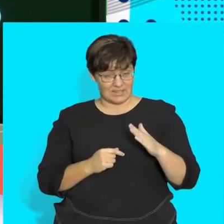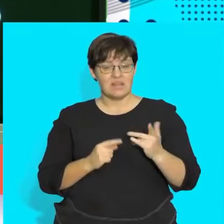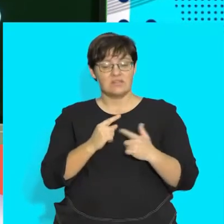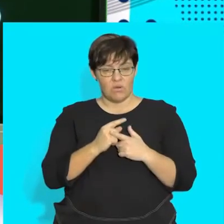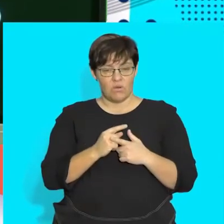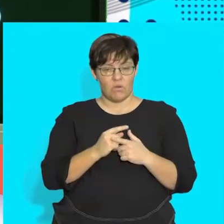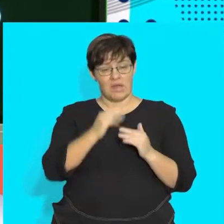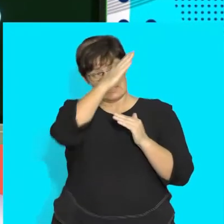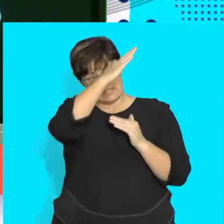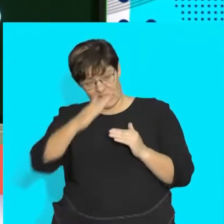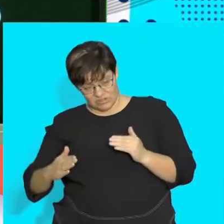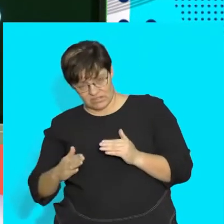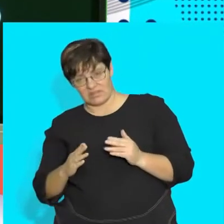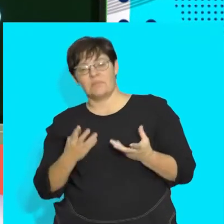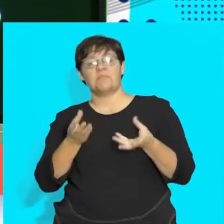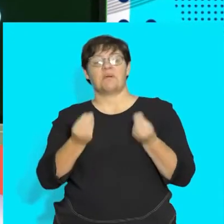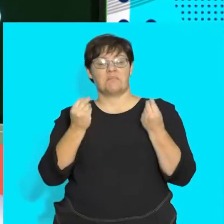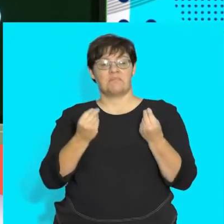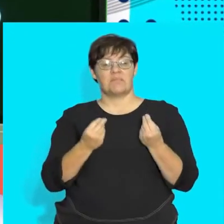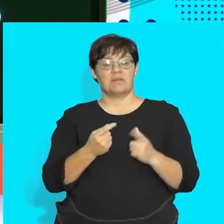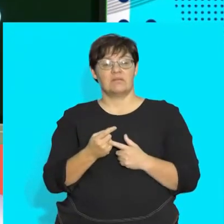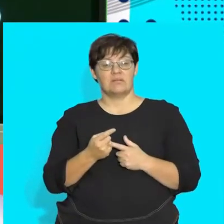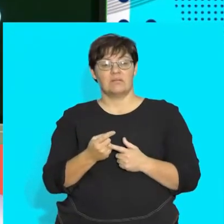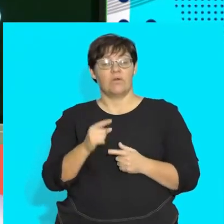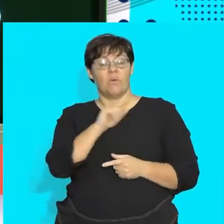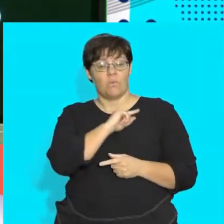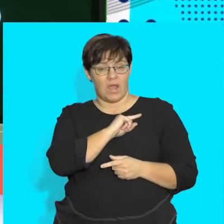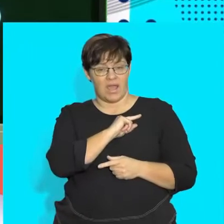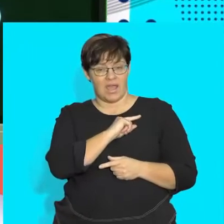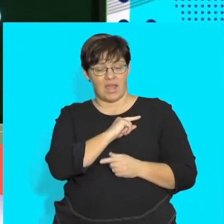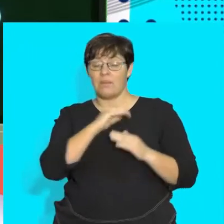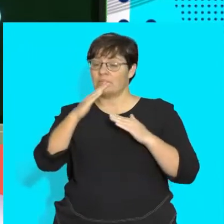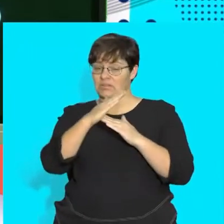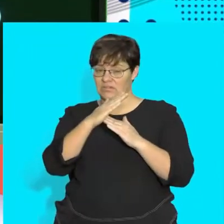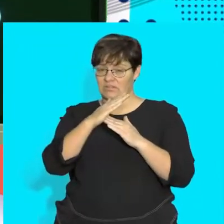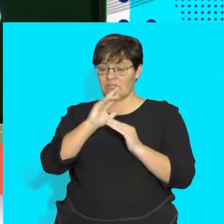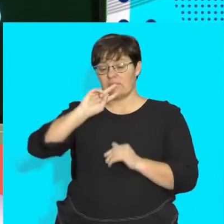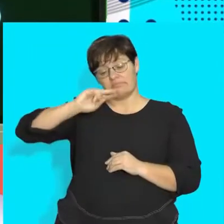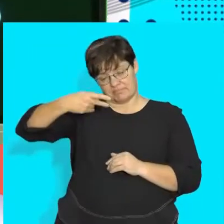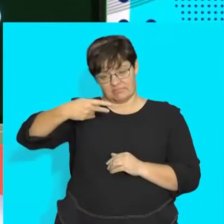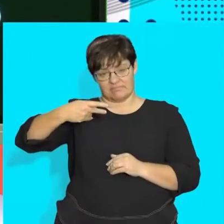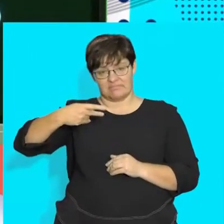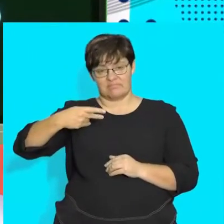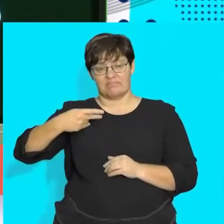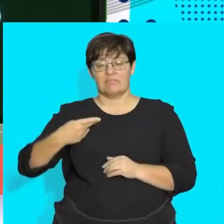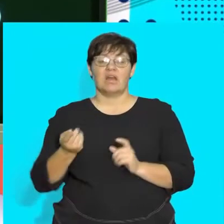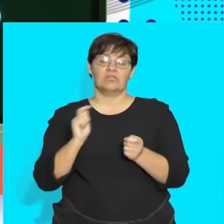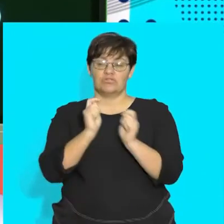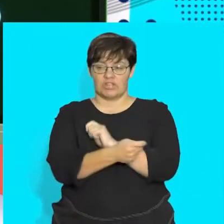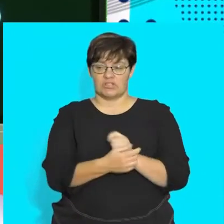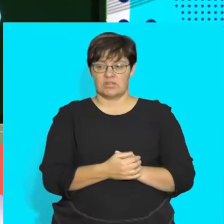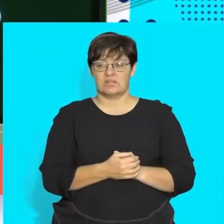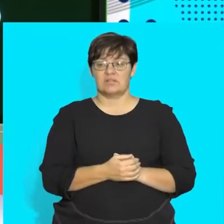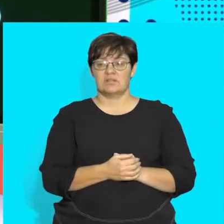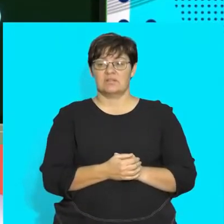because once I have the gradients of the radius, I can work out the gradius of the tangent. The gradius of the tangent, because it's perpendicular, I'm just going to